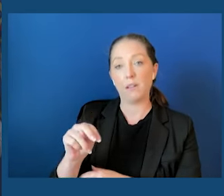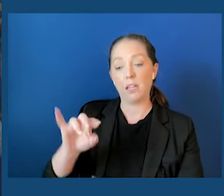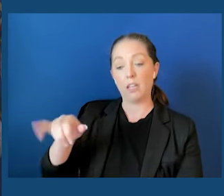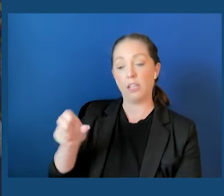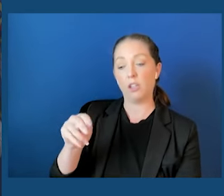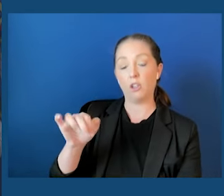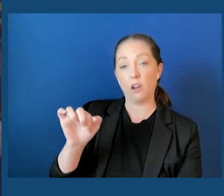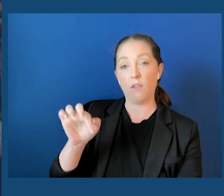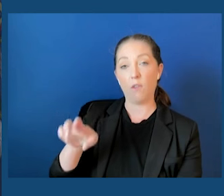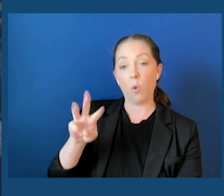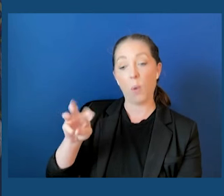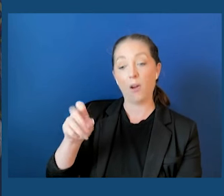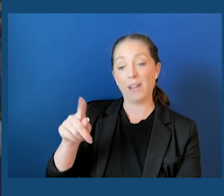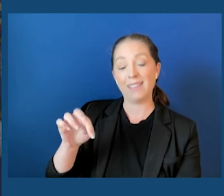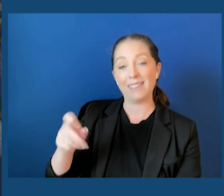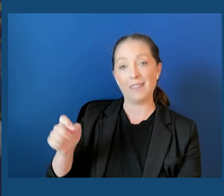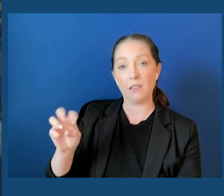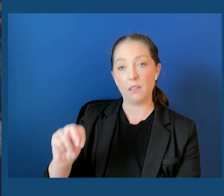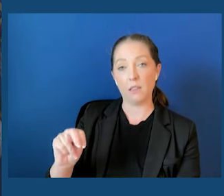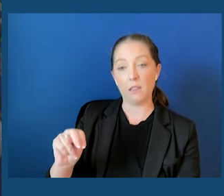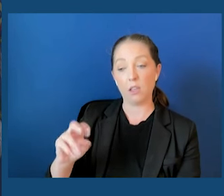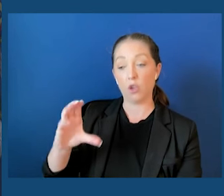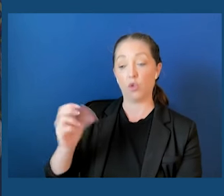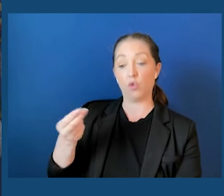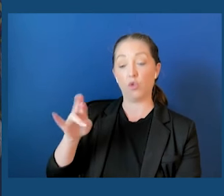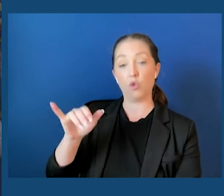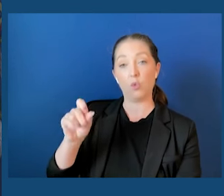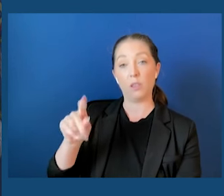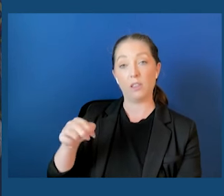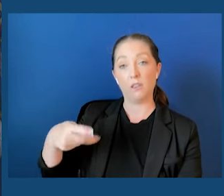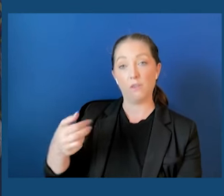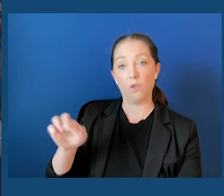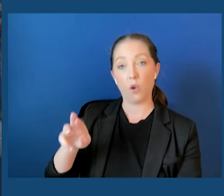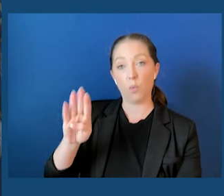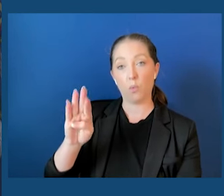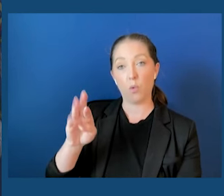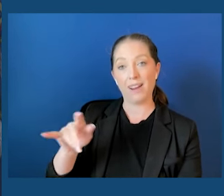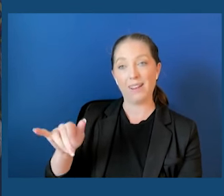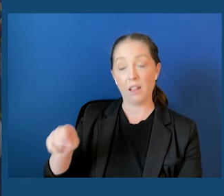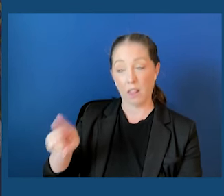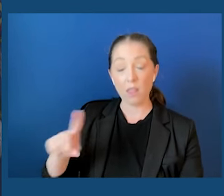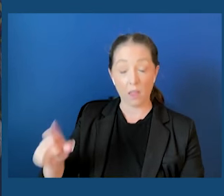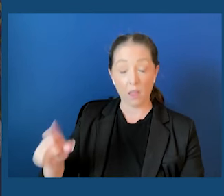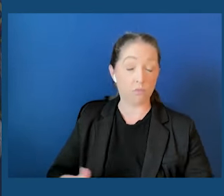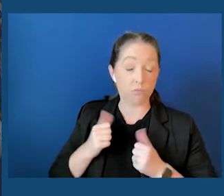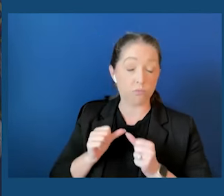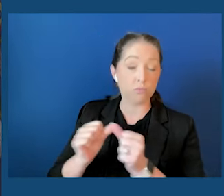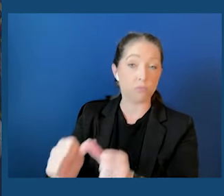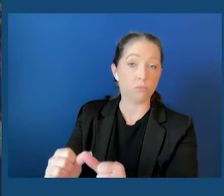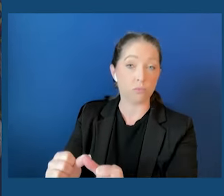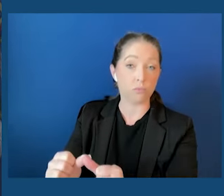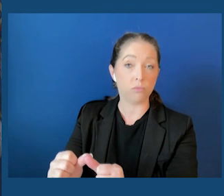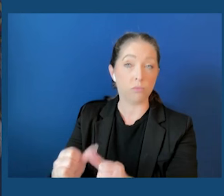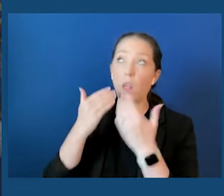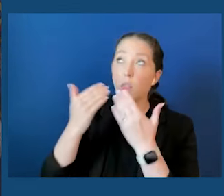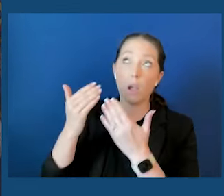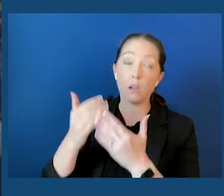Braden. We thank God they survived the attack. But